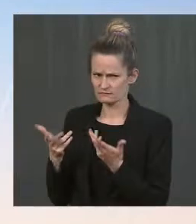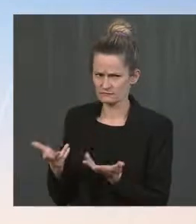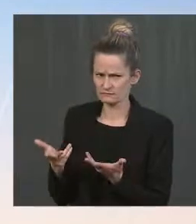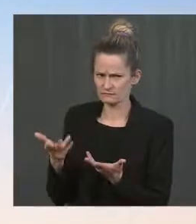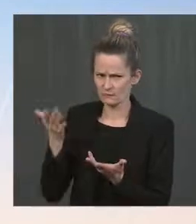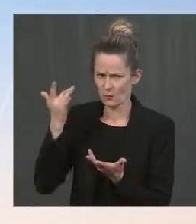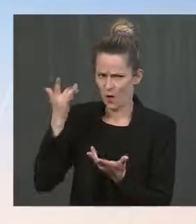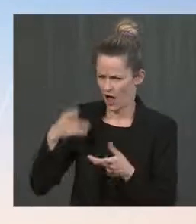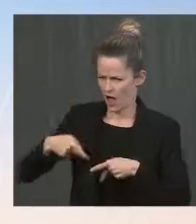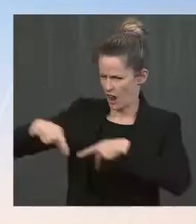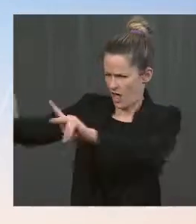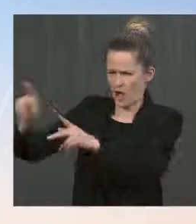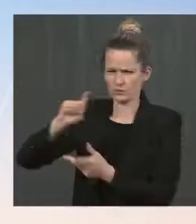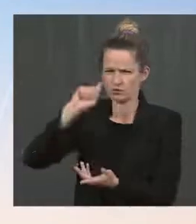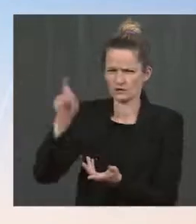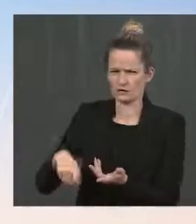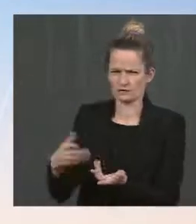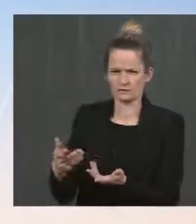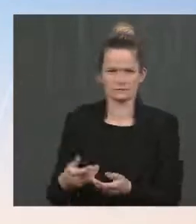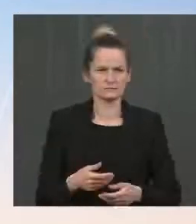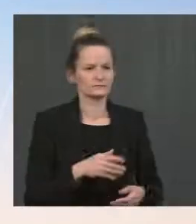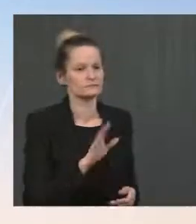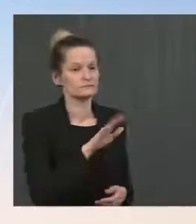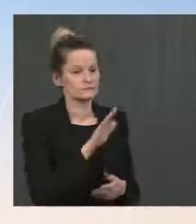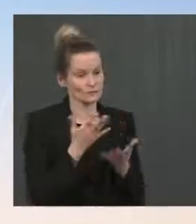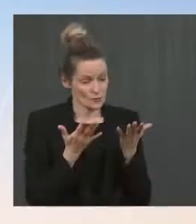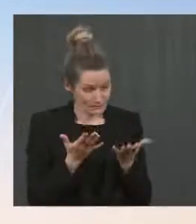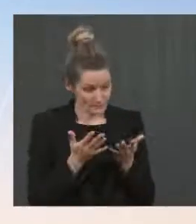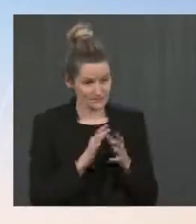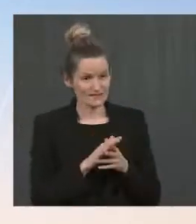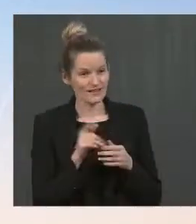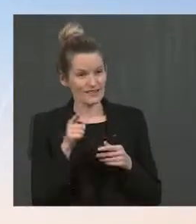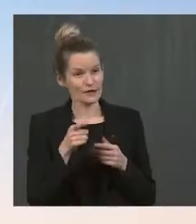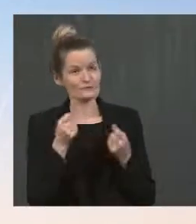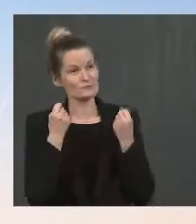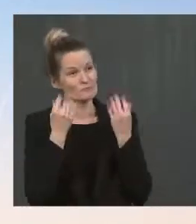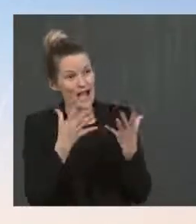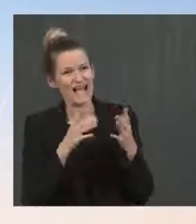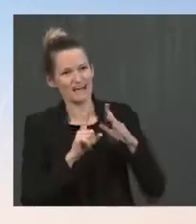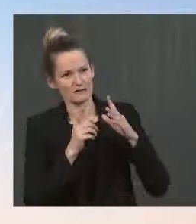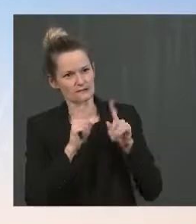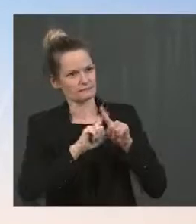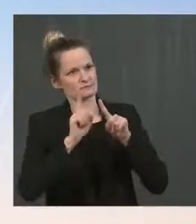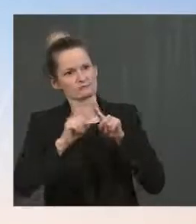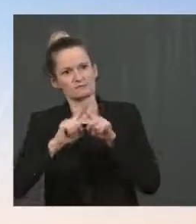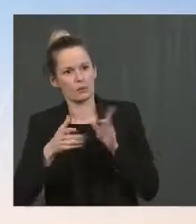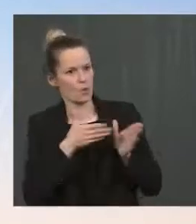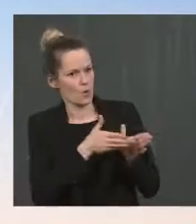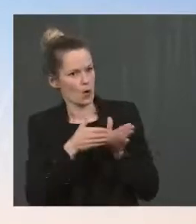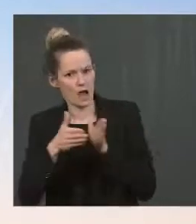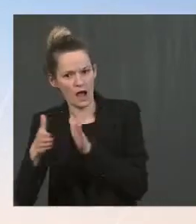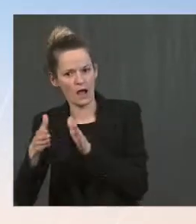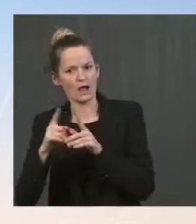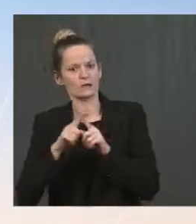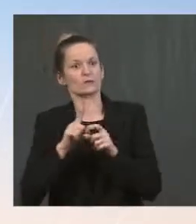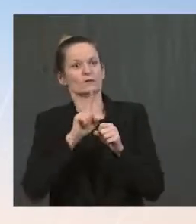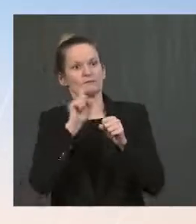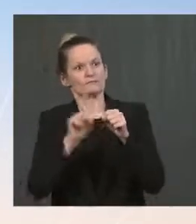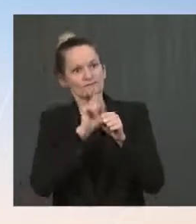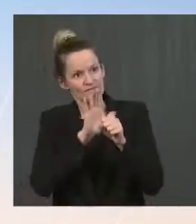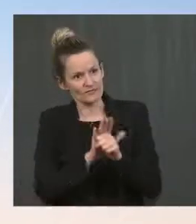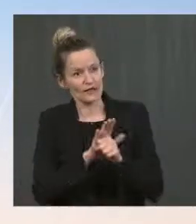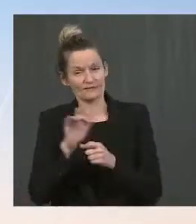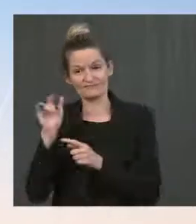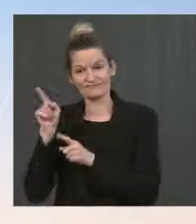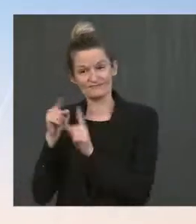codify Roe v. Wade, and that is something the president remains committed to. I don't have a new assessment of our support for the piece